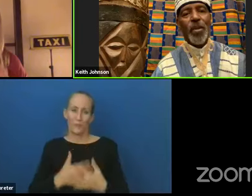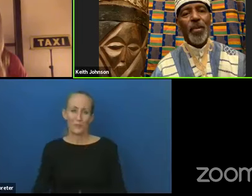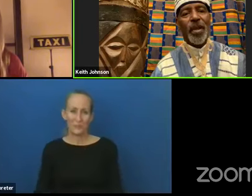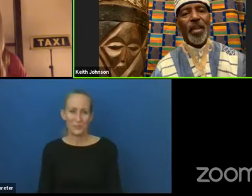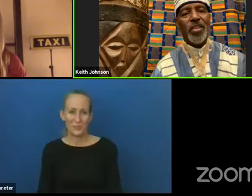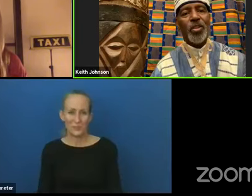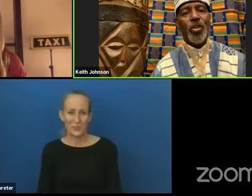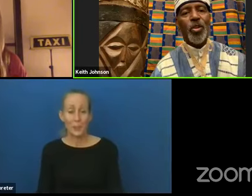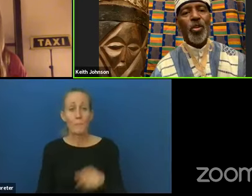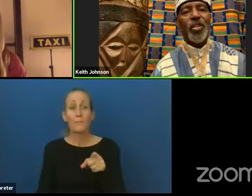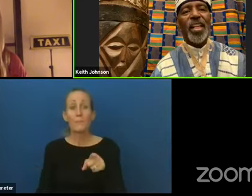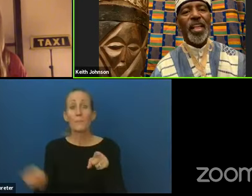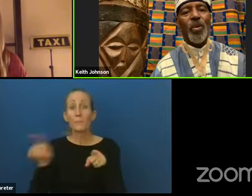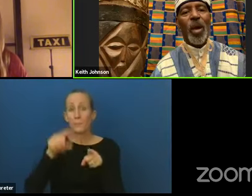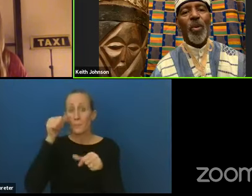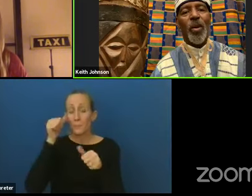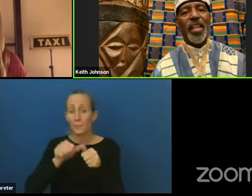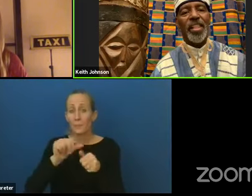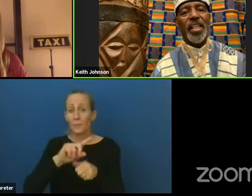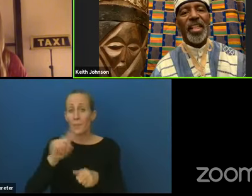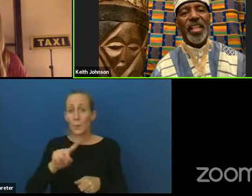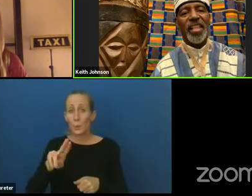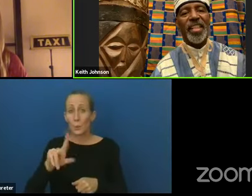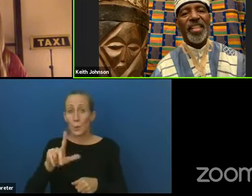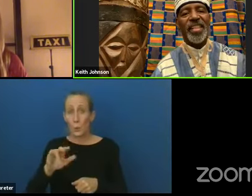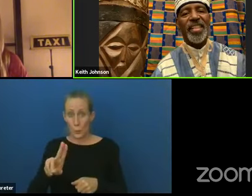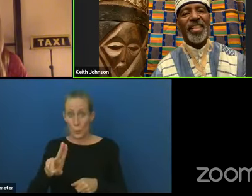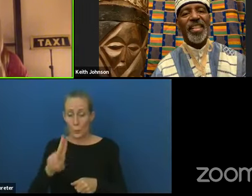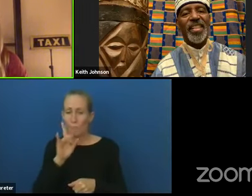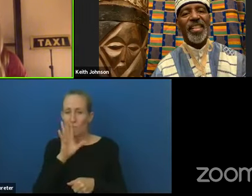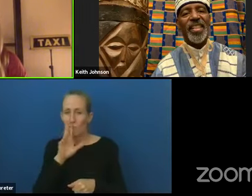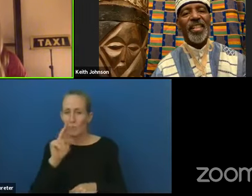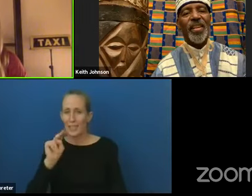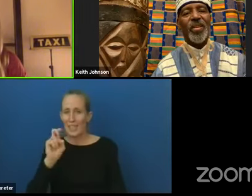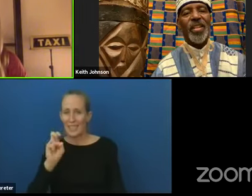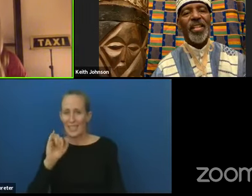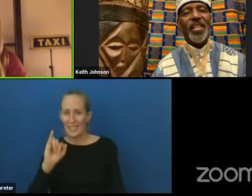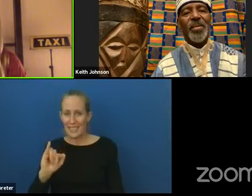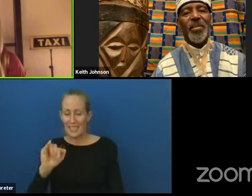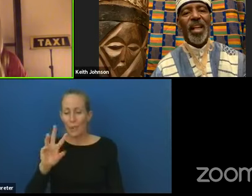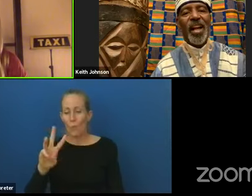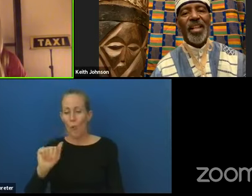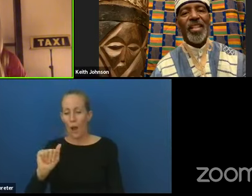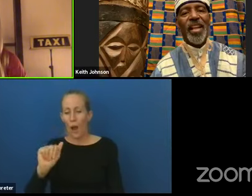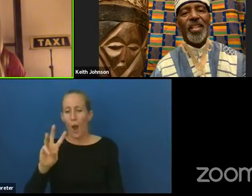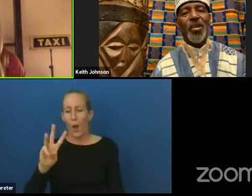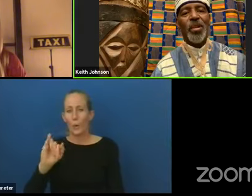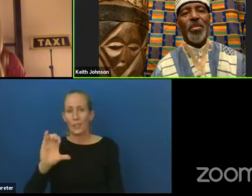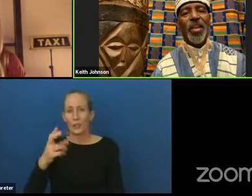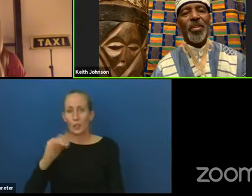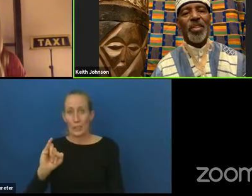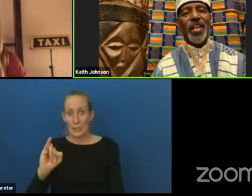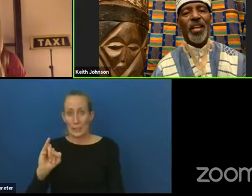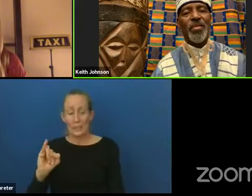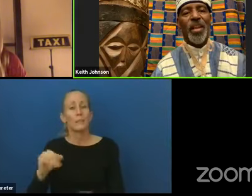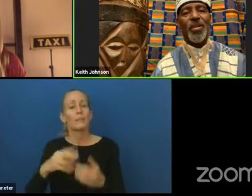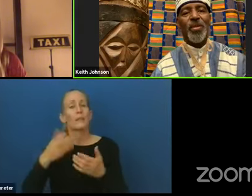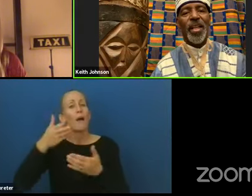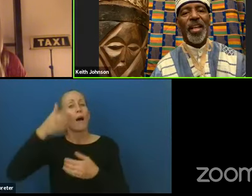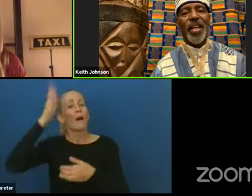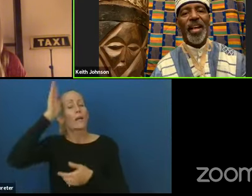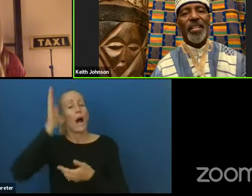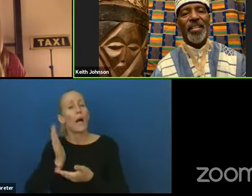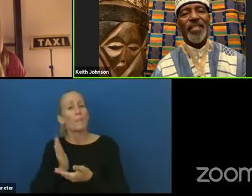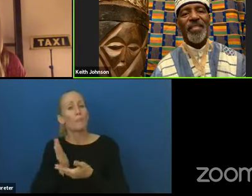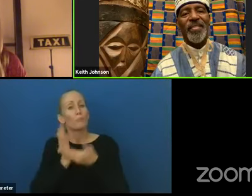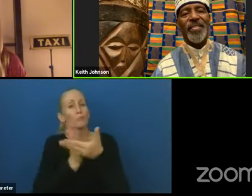So remember Zulu, Niwa Wechi. Niwa Wechi. May God take you and bring you safe till we